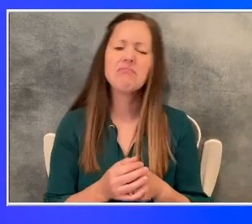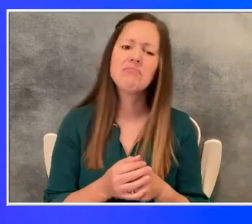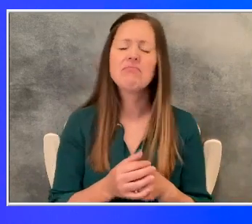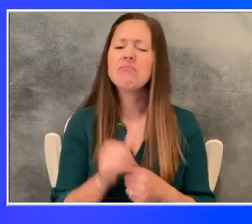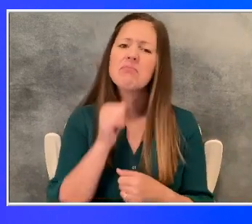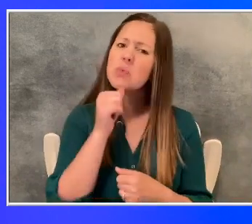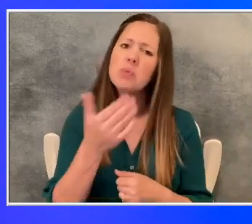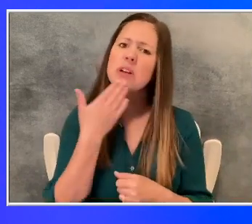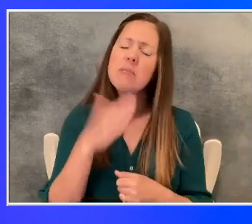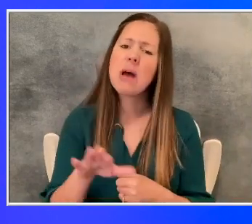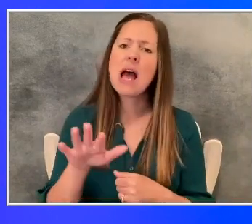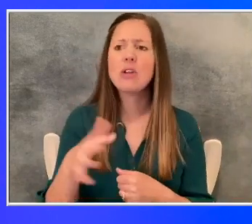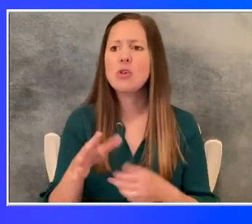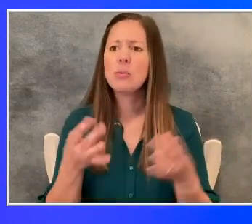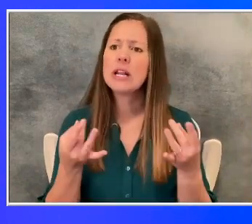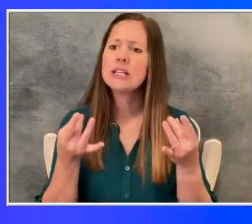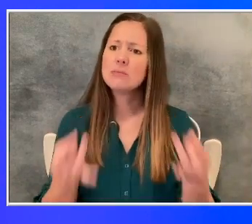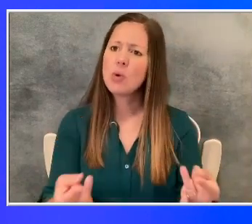pretty smooth.